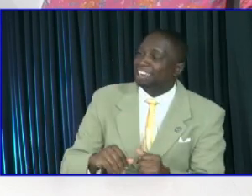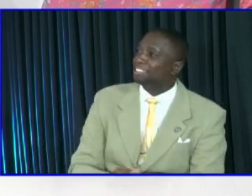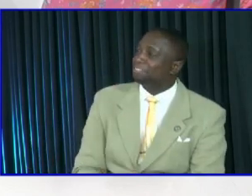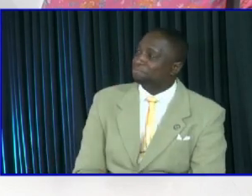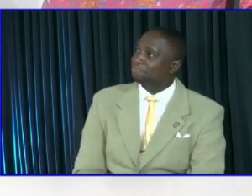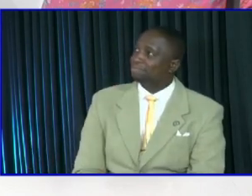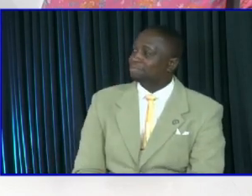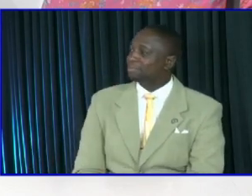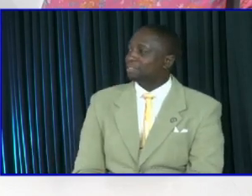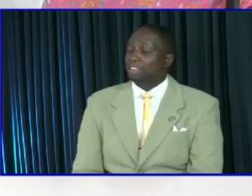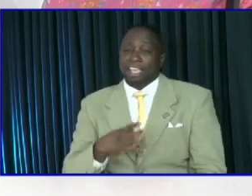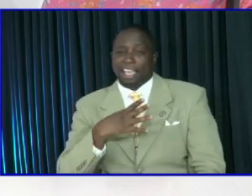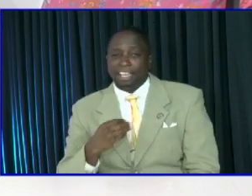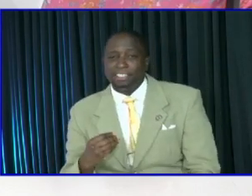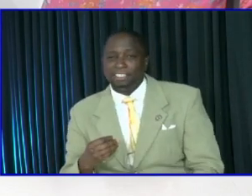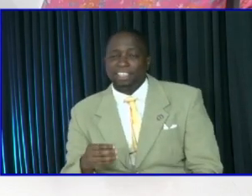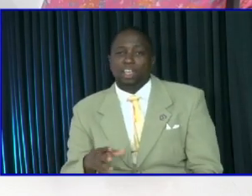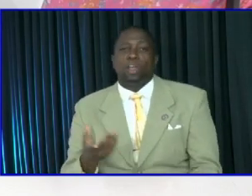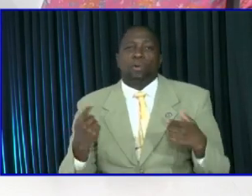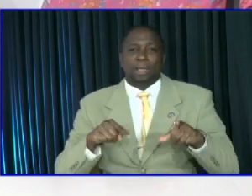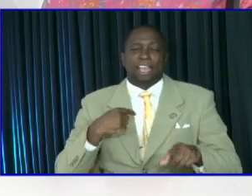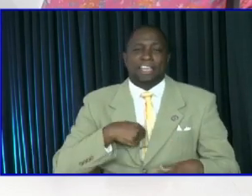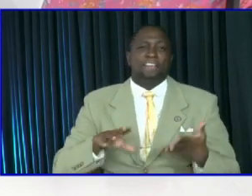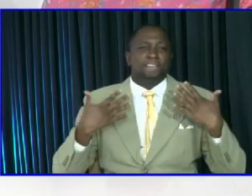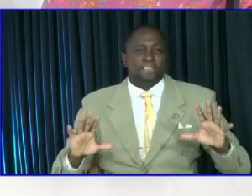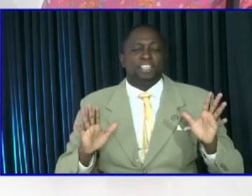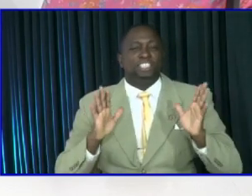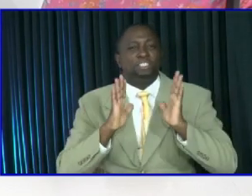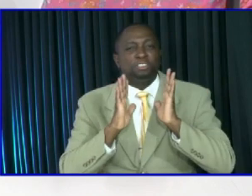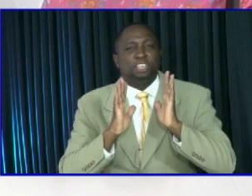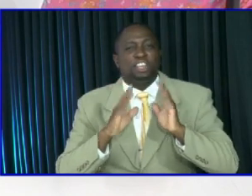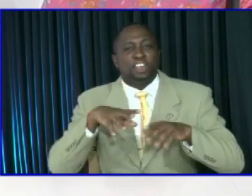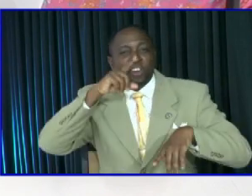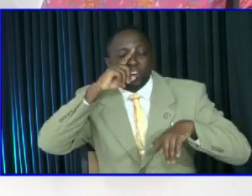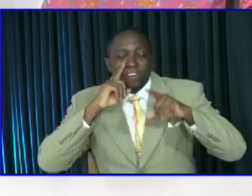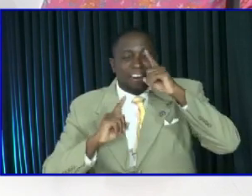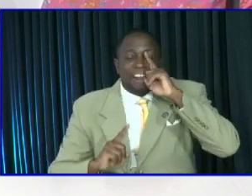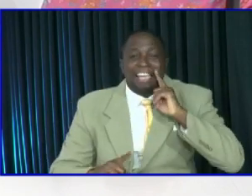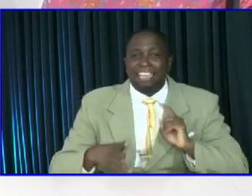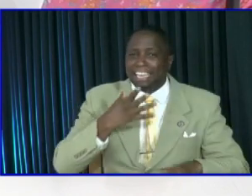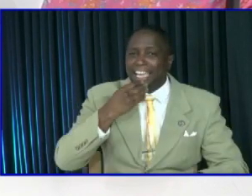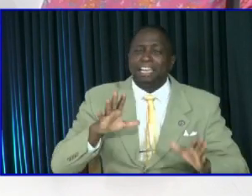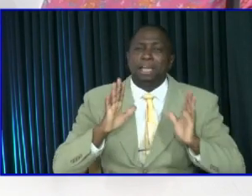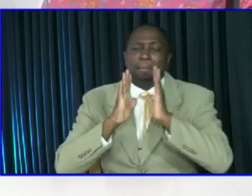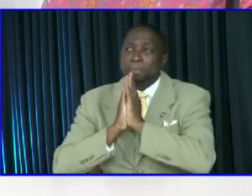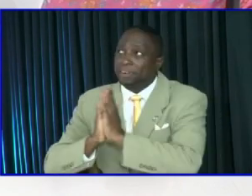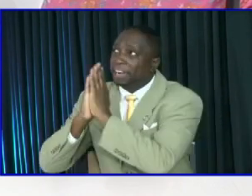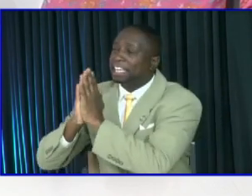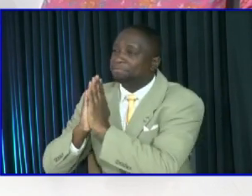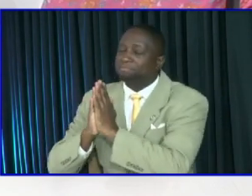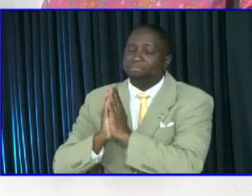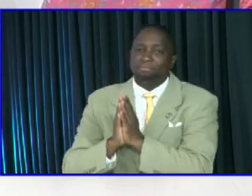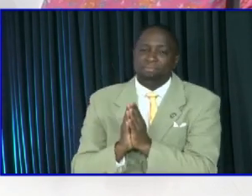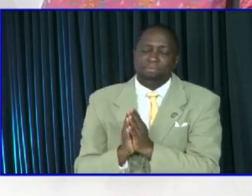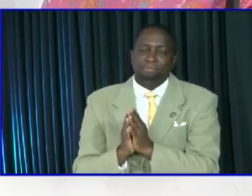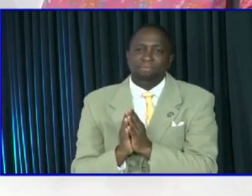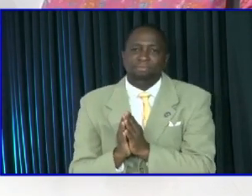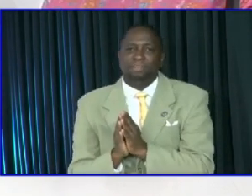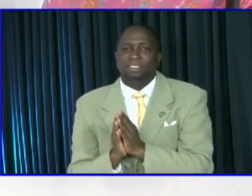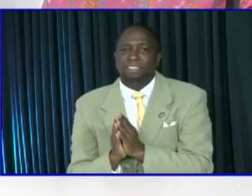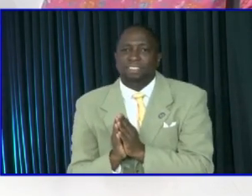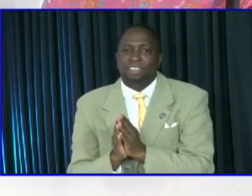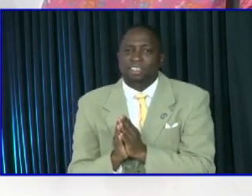And when I finished crying and telling the Lord my mind, as we Jamaican would